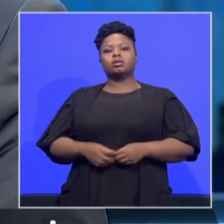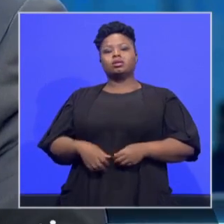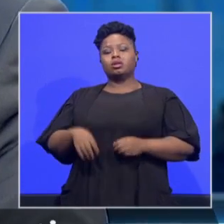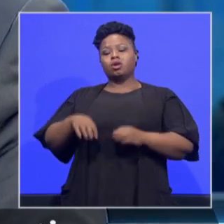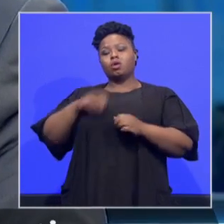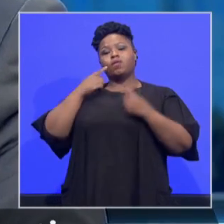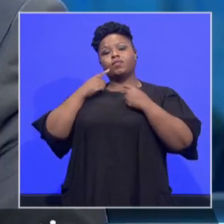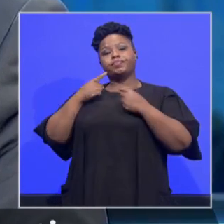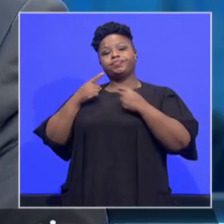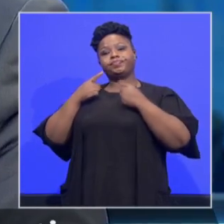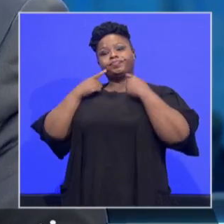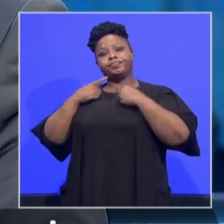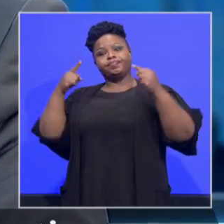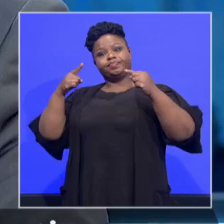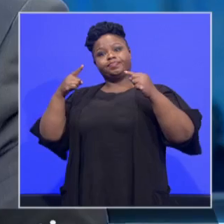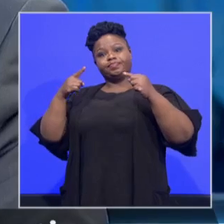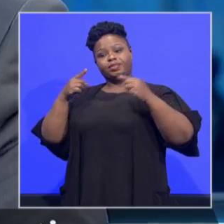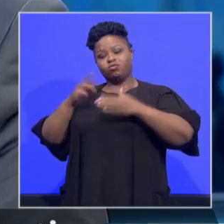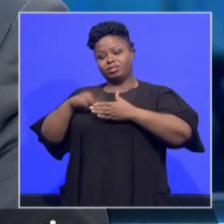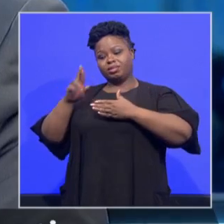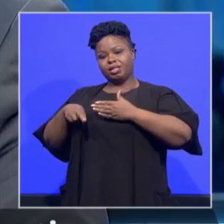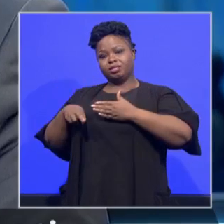declared, we look at